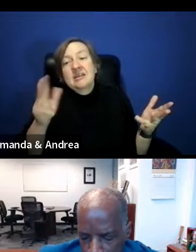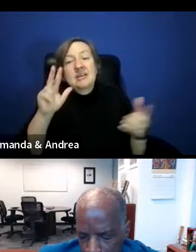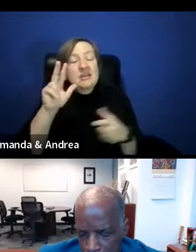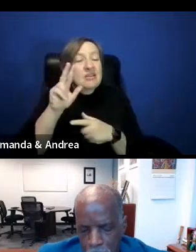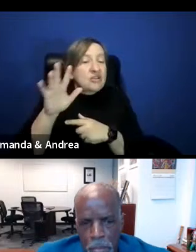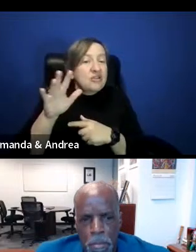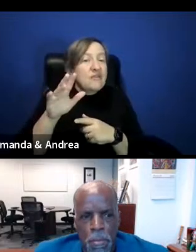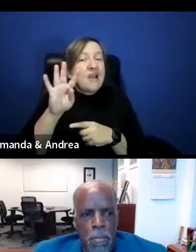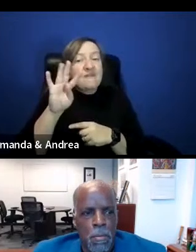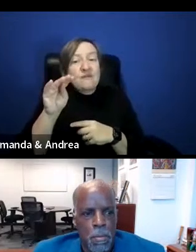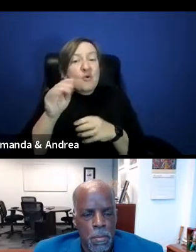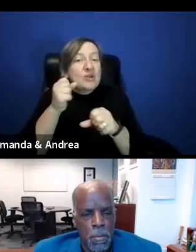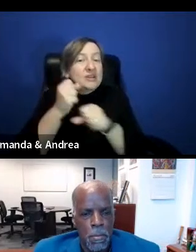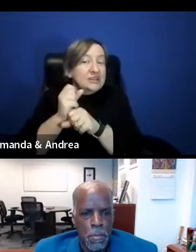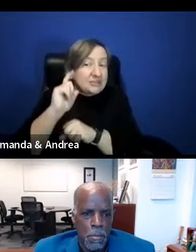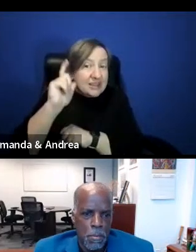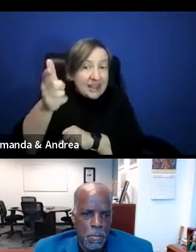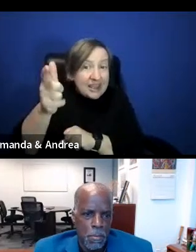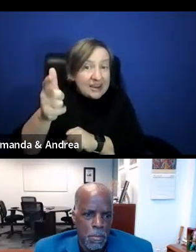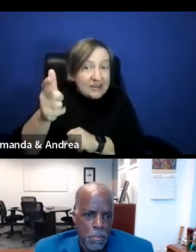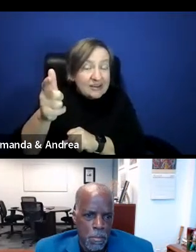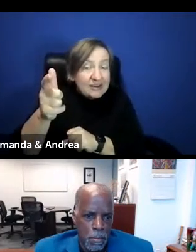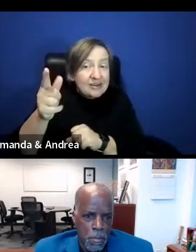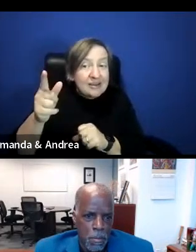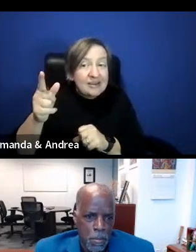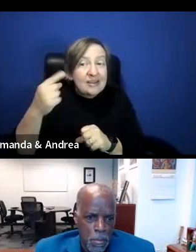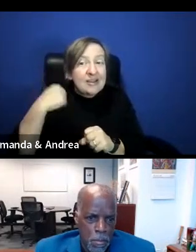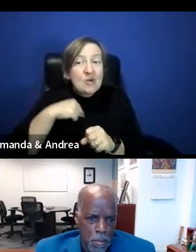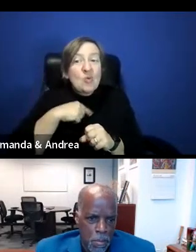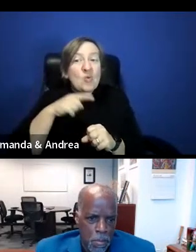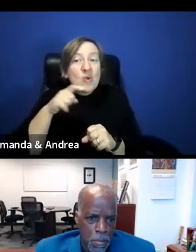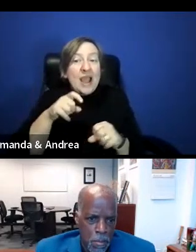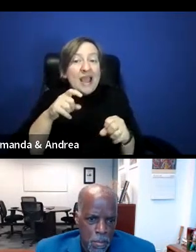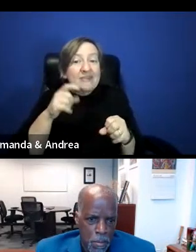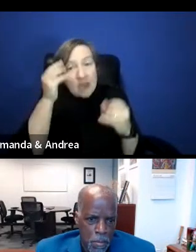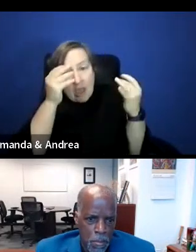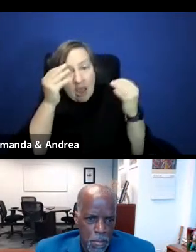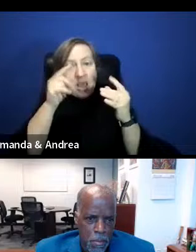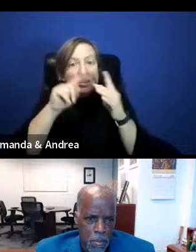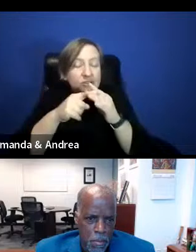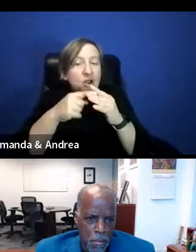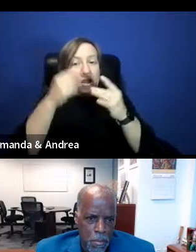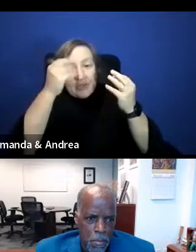35, 40 years from now, when we'll probably have to do this again,